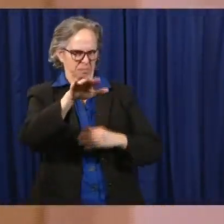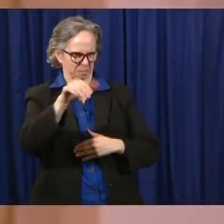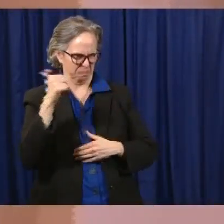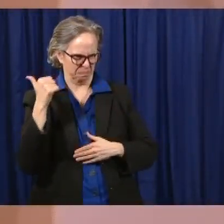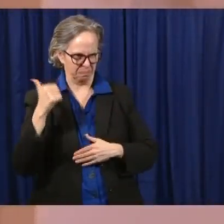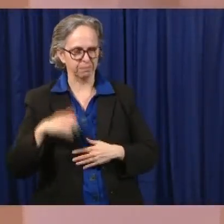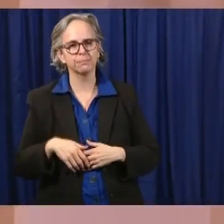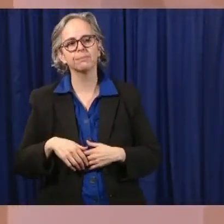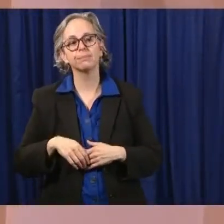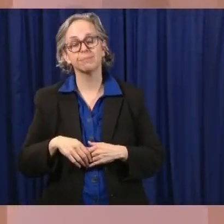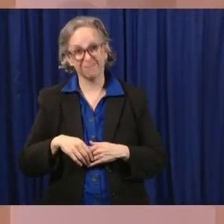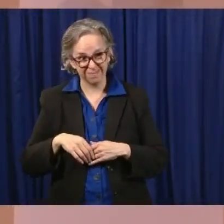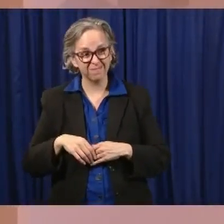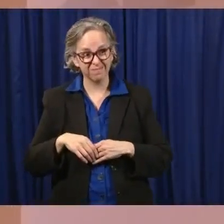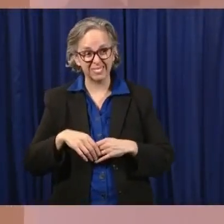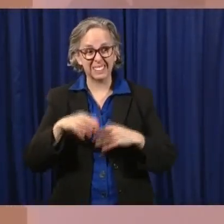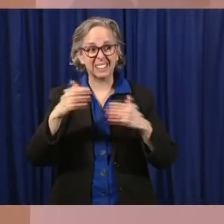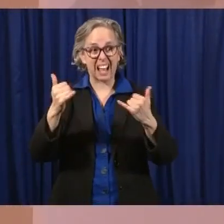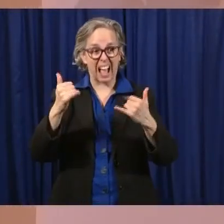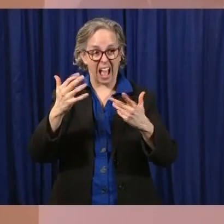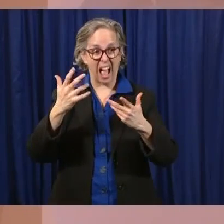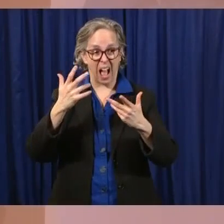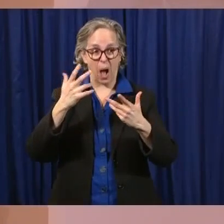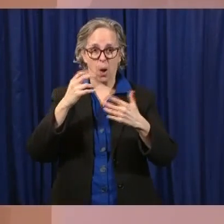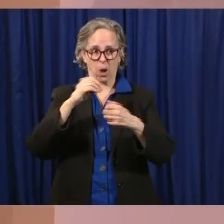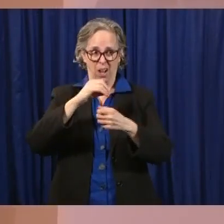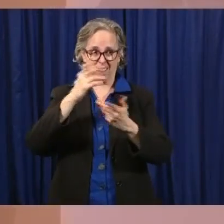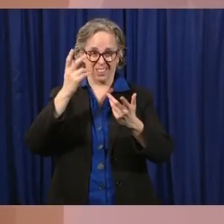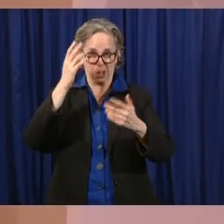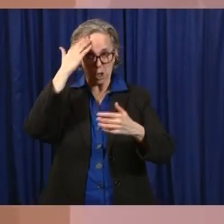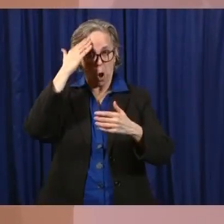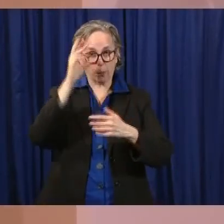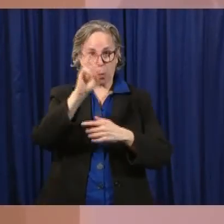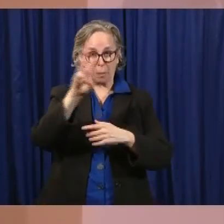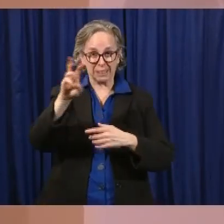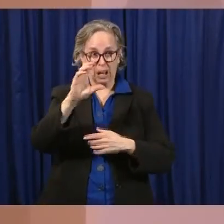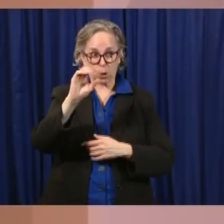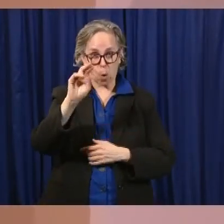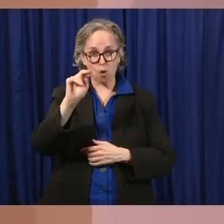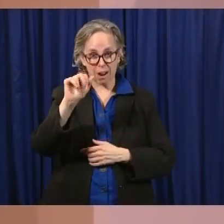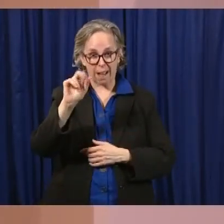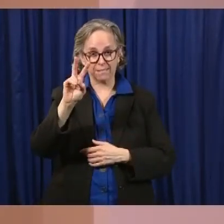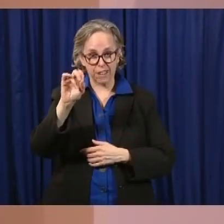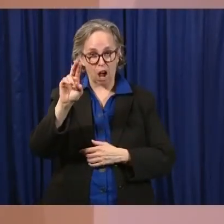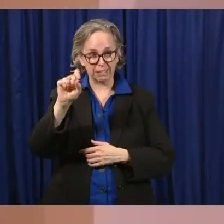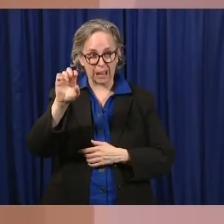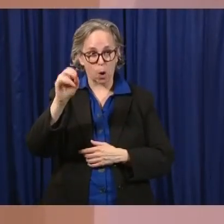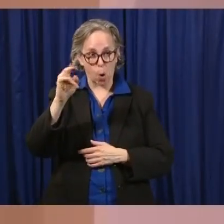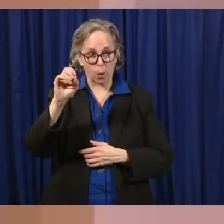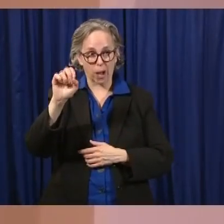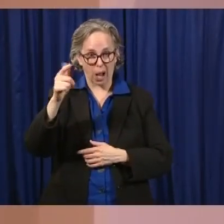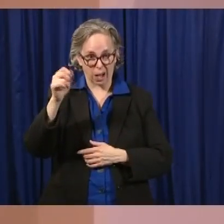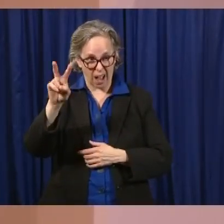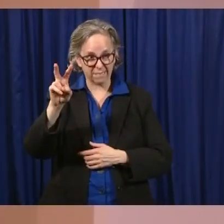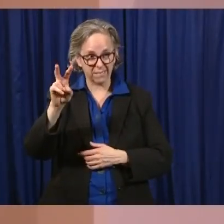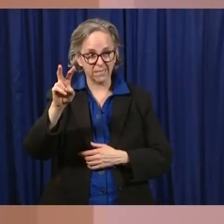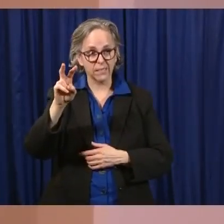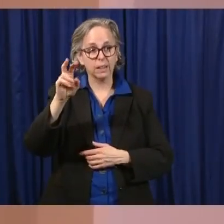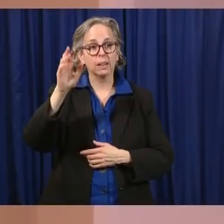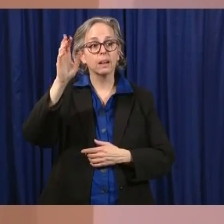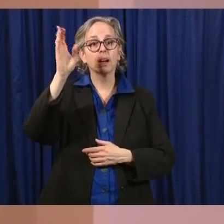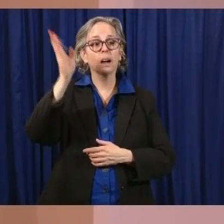the coronavirus.ohio.gov website under key indicators. So it's under that tab where you can see